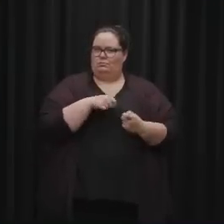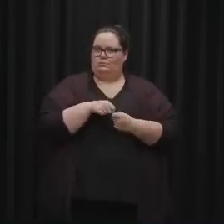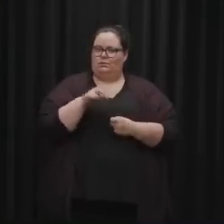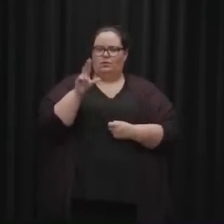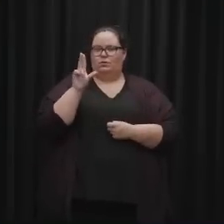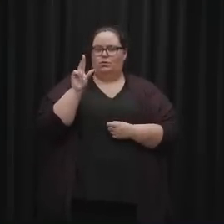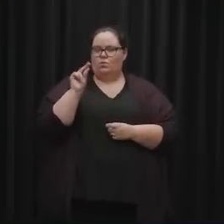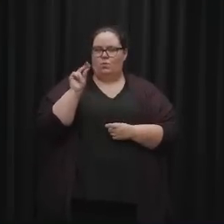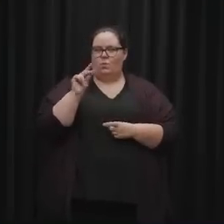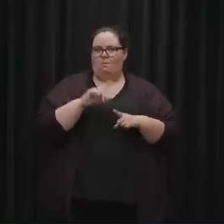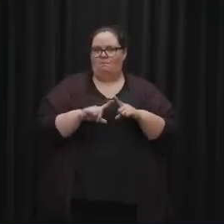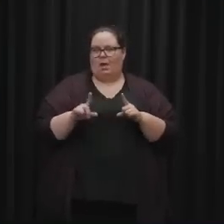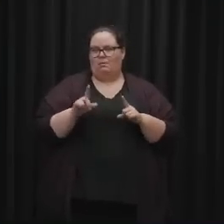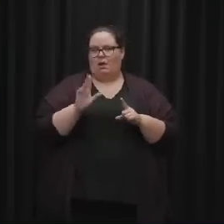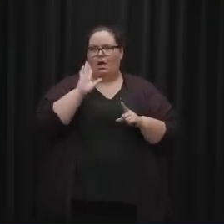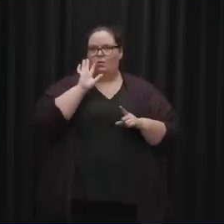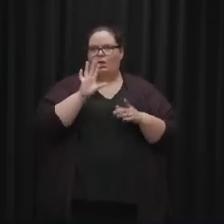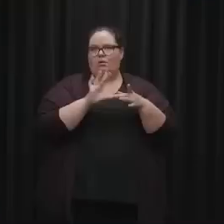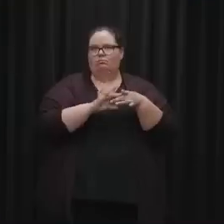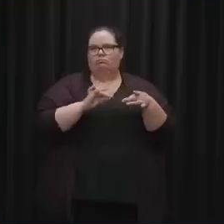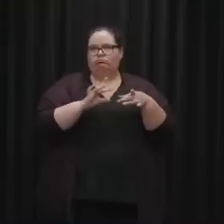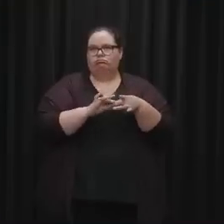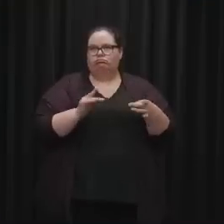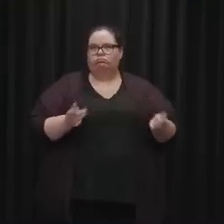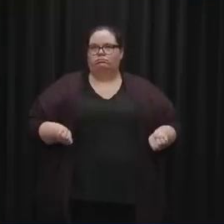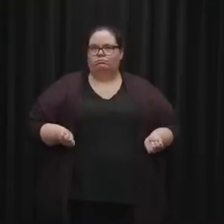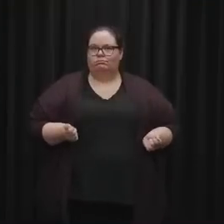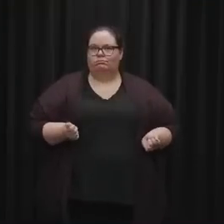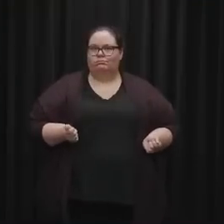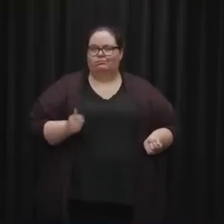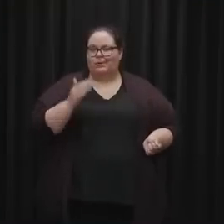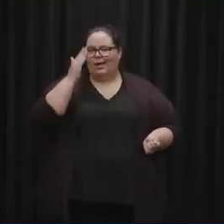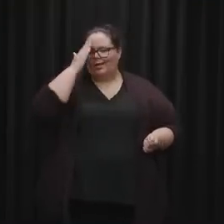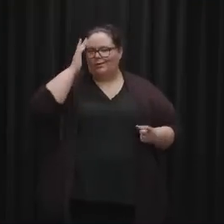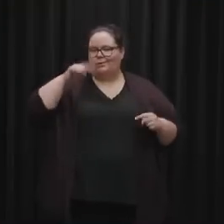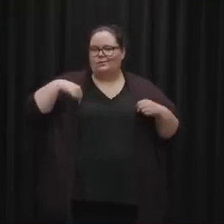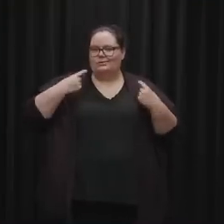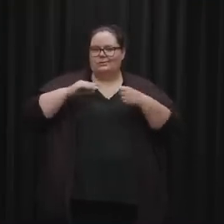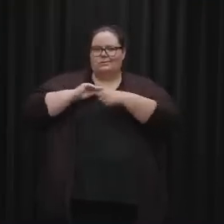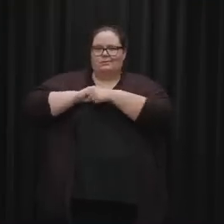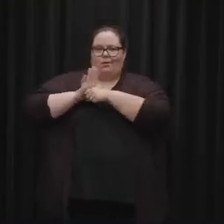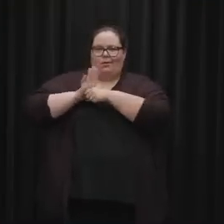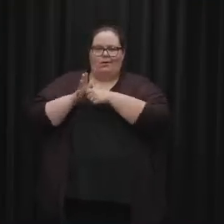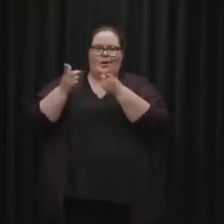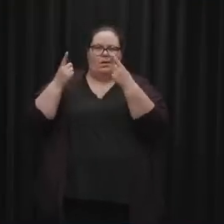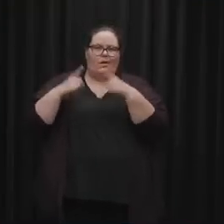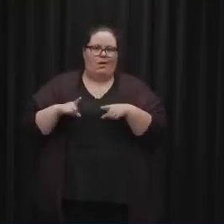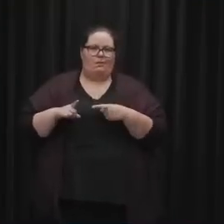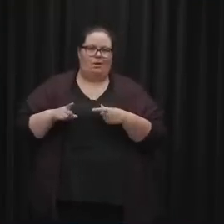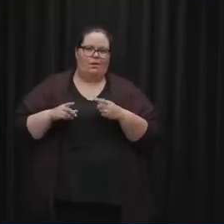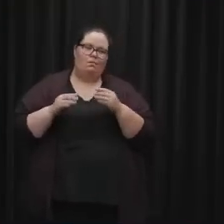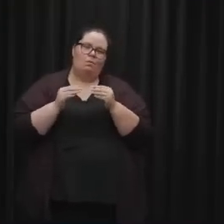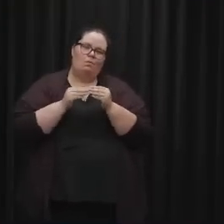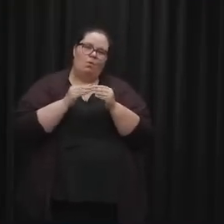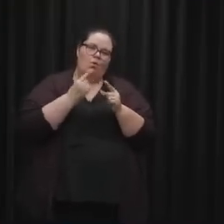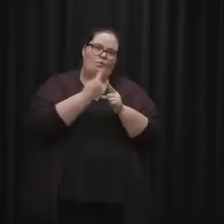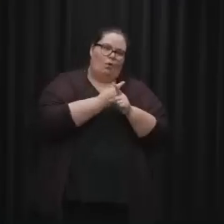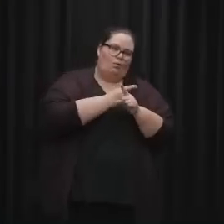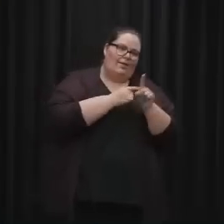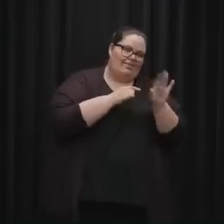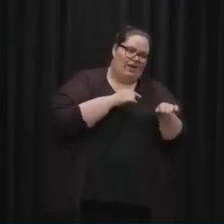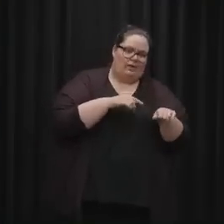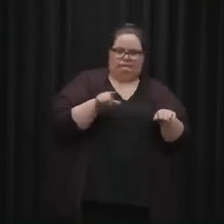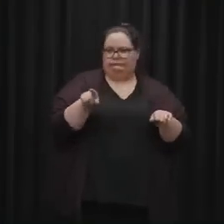particular item, but just to say that, again, I am aware that throughout the pandemic, there could be things that are more appropriate